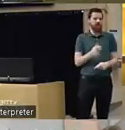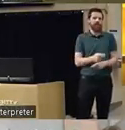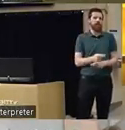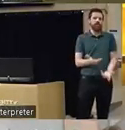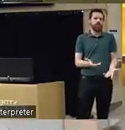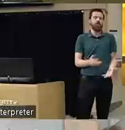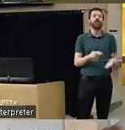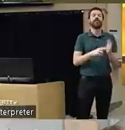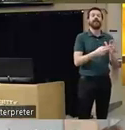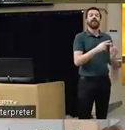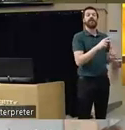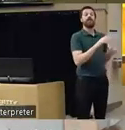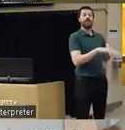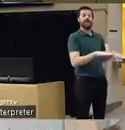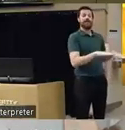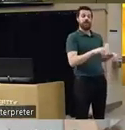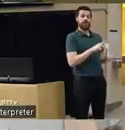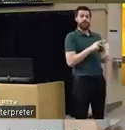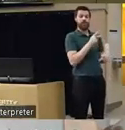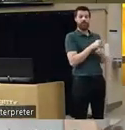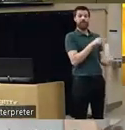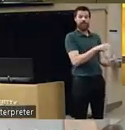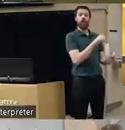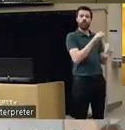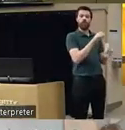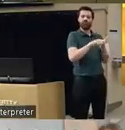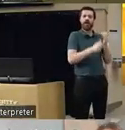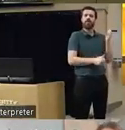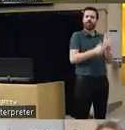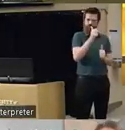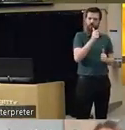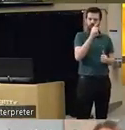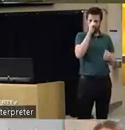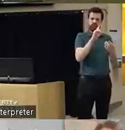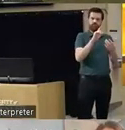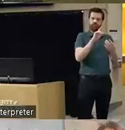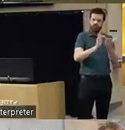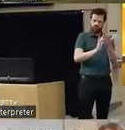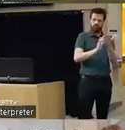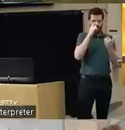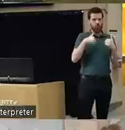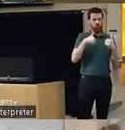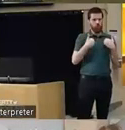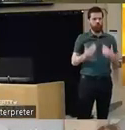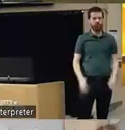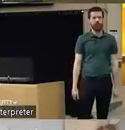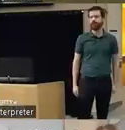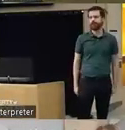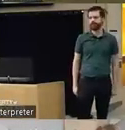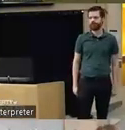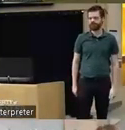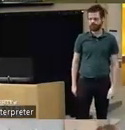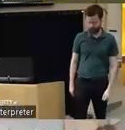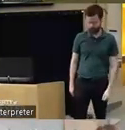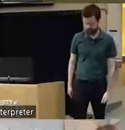that pediatric primary care clinicians do write the majority of psychotropic prescriptions for youth. So there are